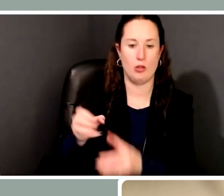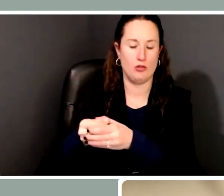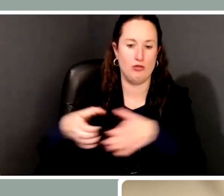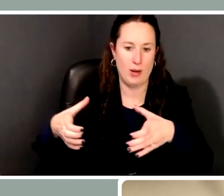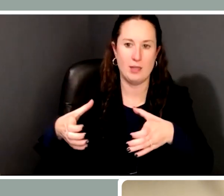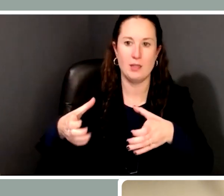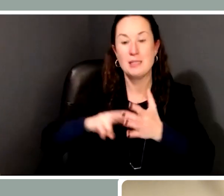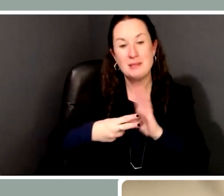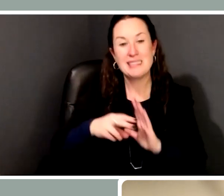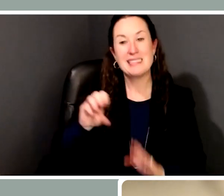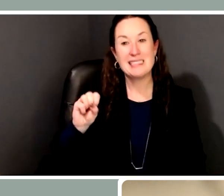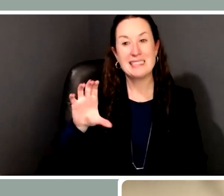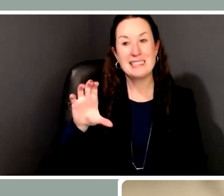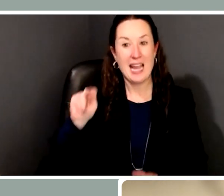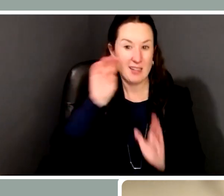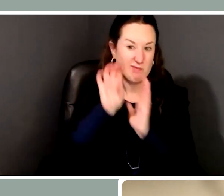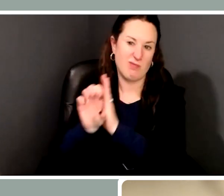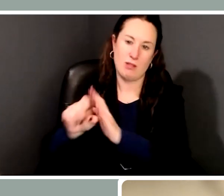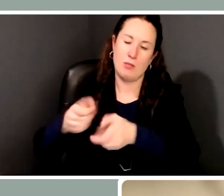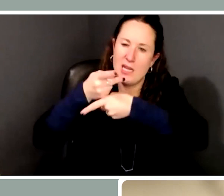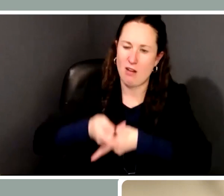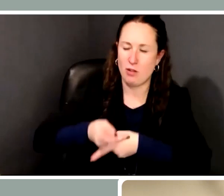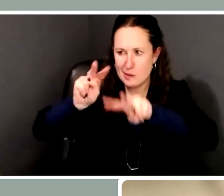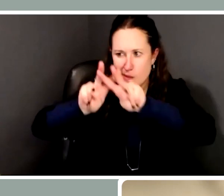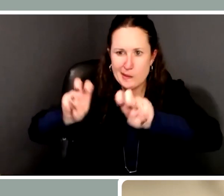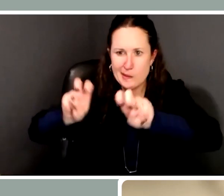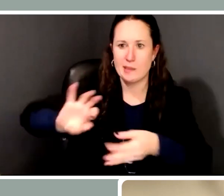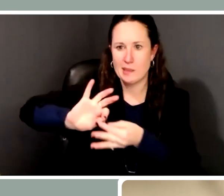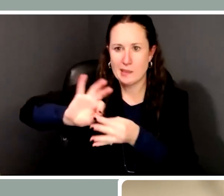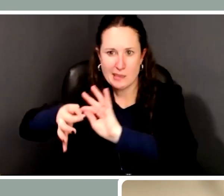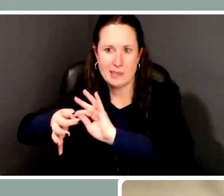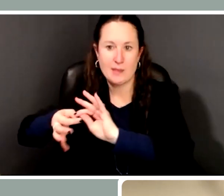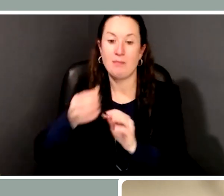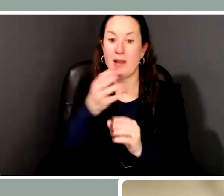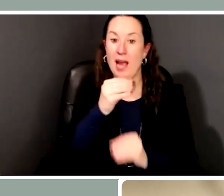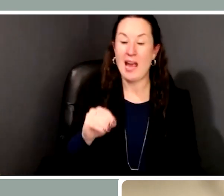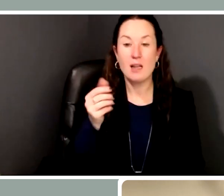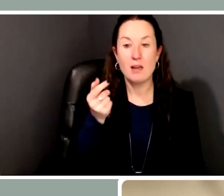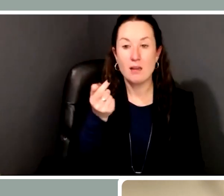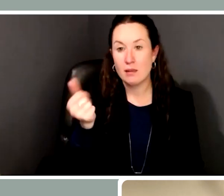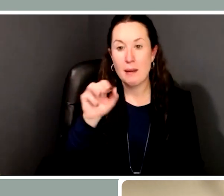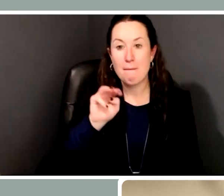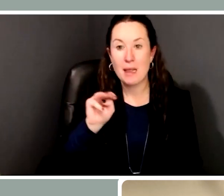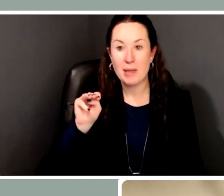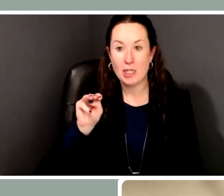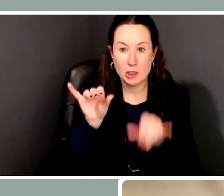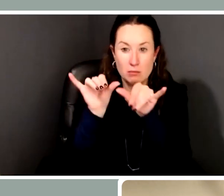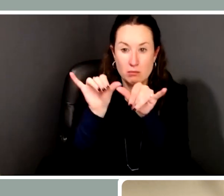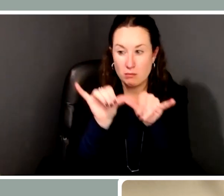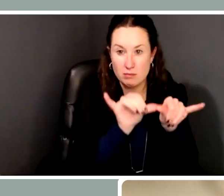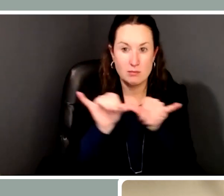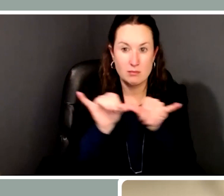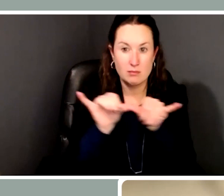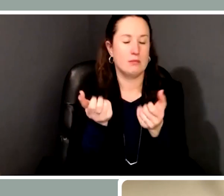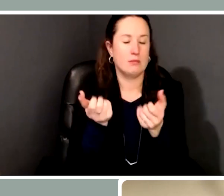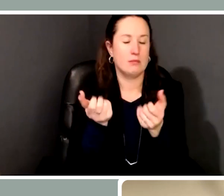scans. And then there's just a little variability, a couple of millimeters anyway. It's just, there are technical differences. So again, one